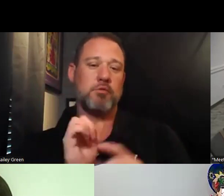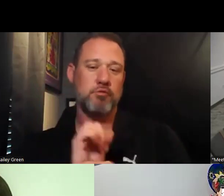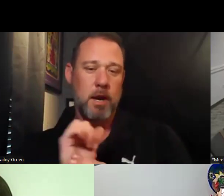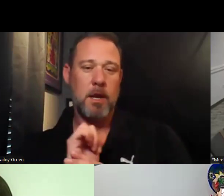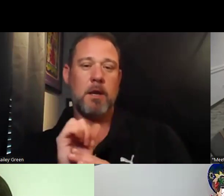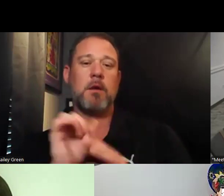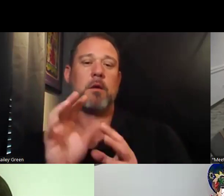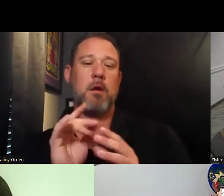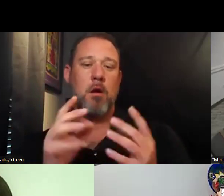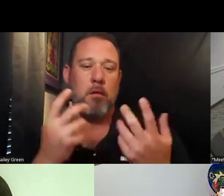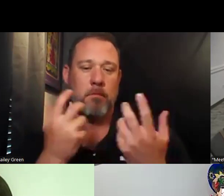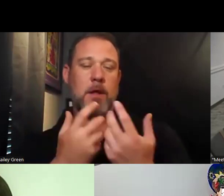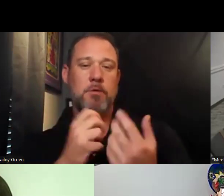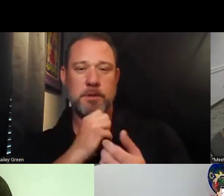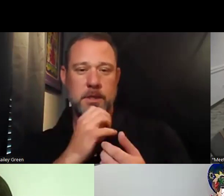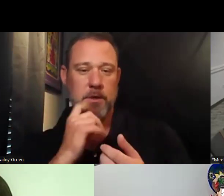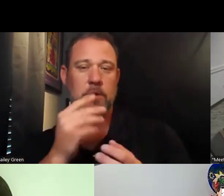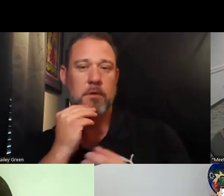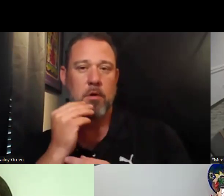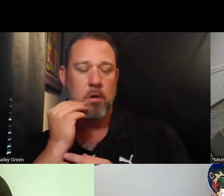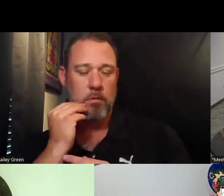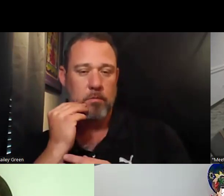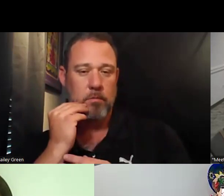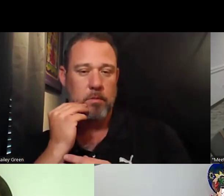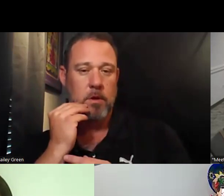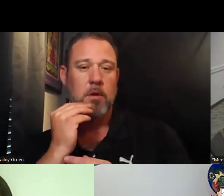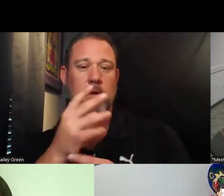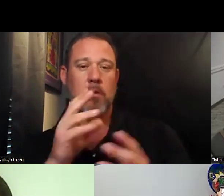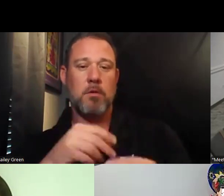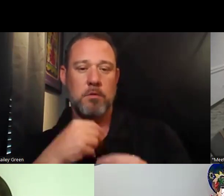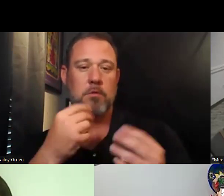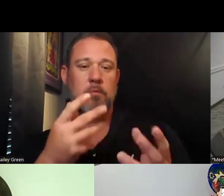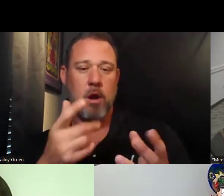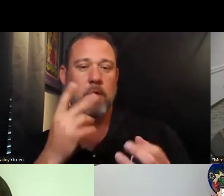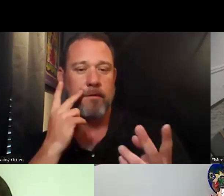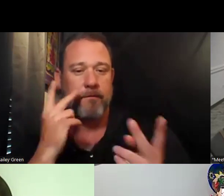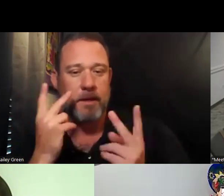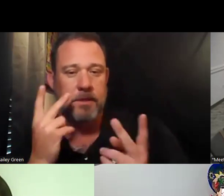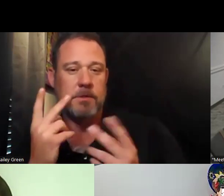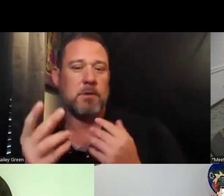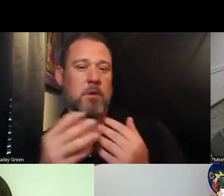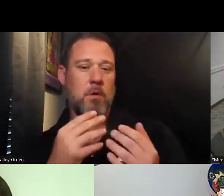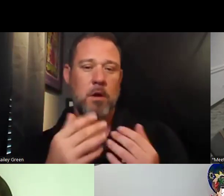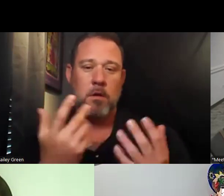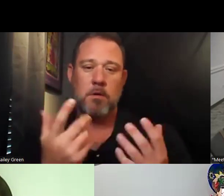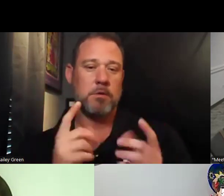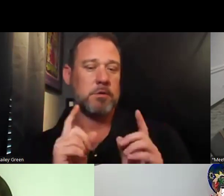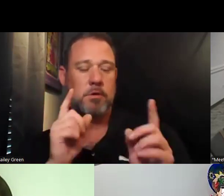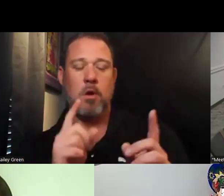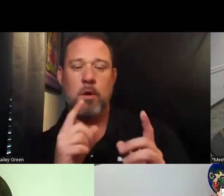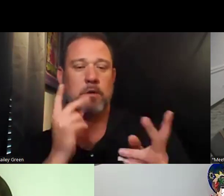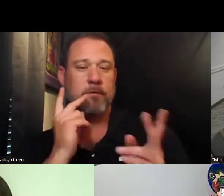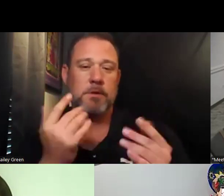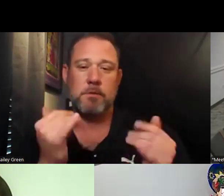and they are matched up with seniors in their home and to provide that, the visits, whether it's just going to visit and